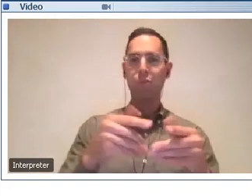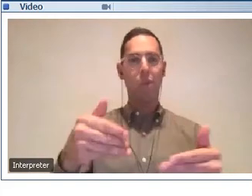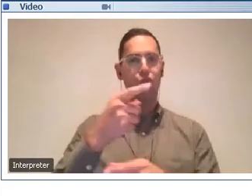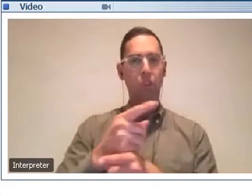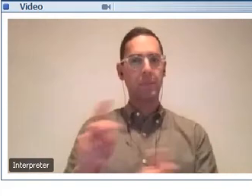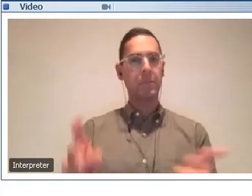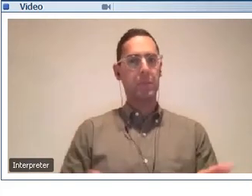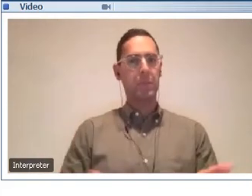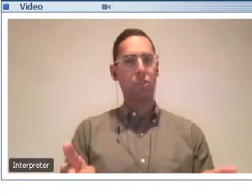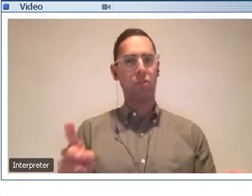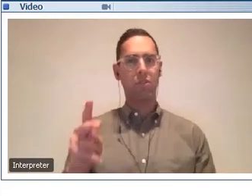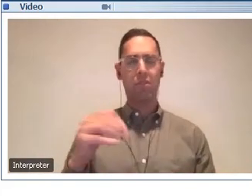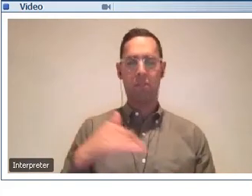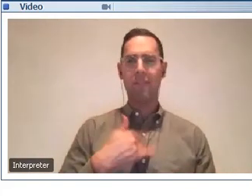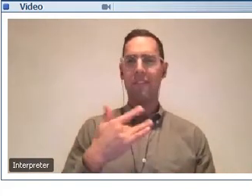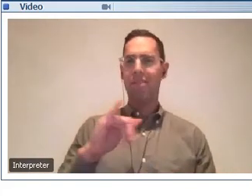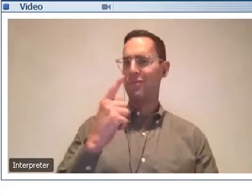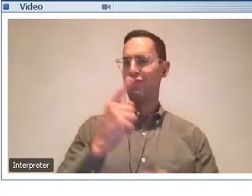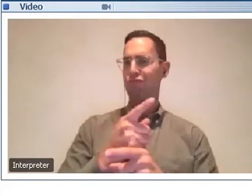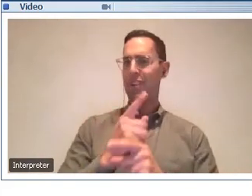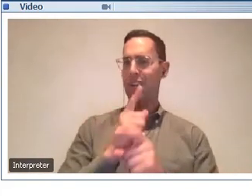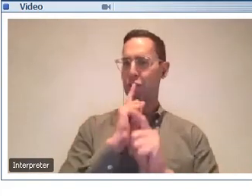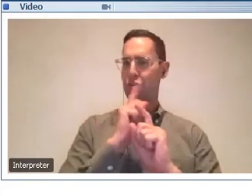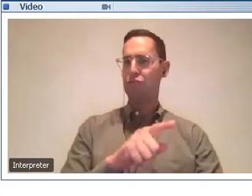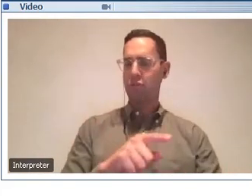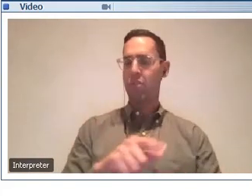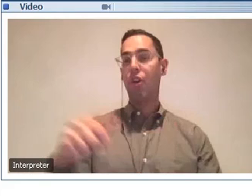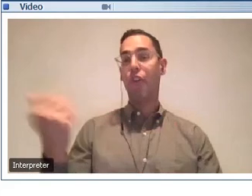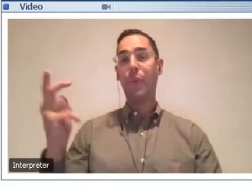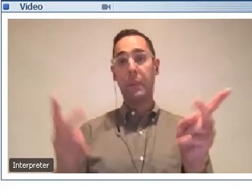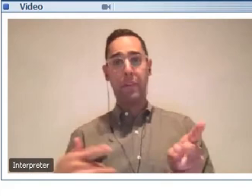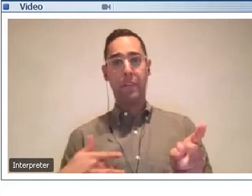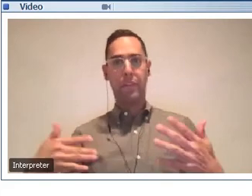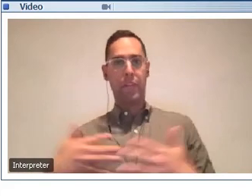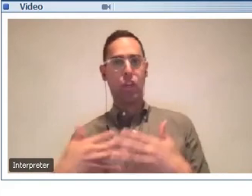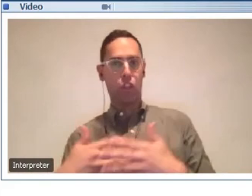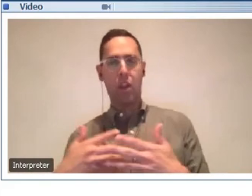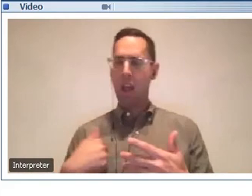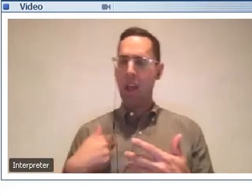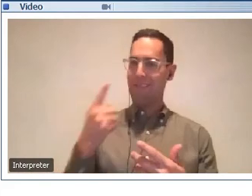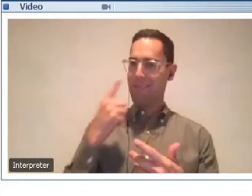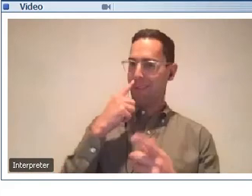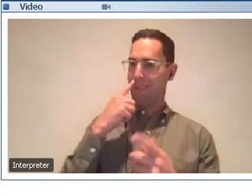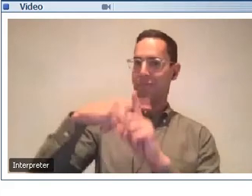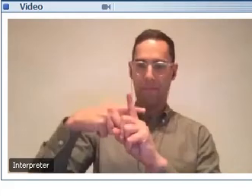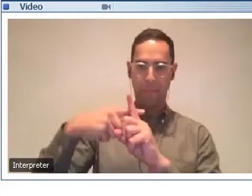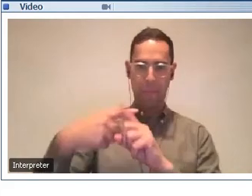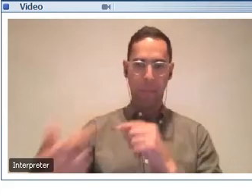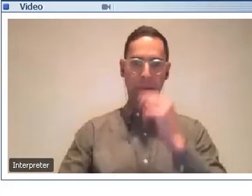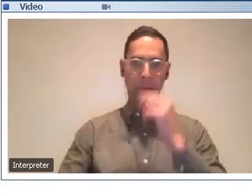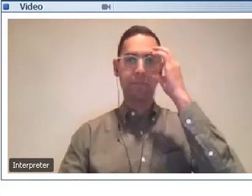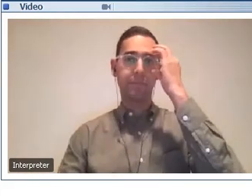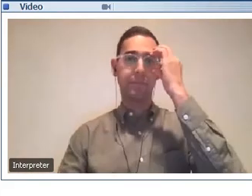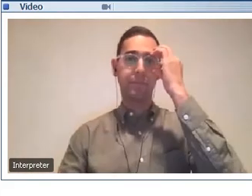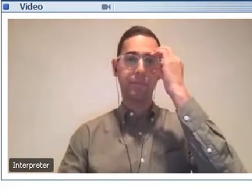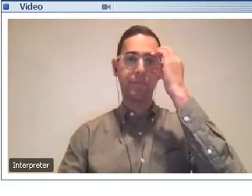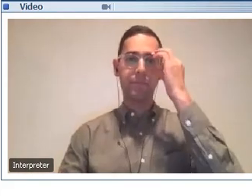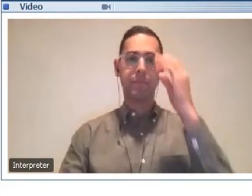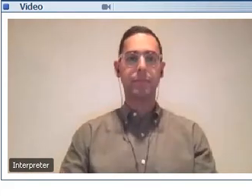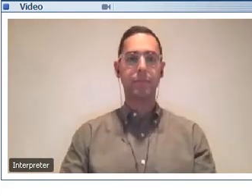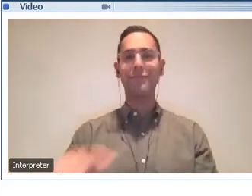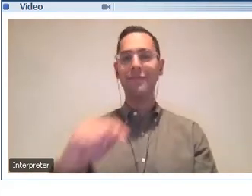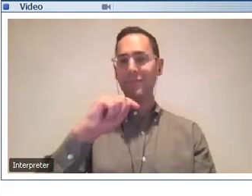the answer and not the disincentive that some people might fear. Yeah, absolutely. We could not